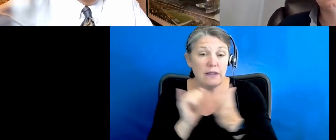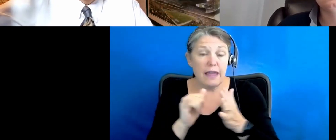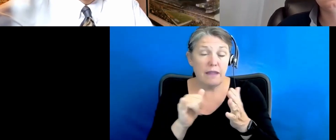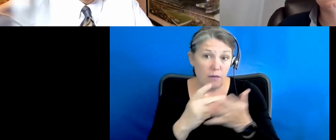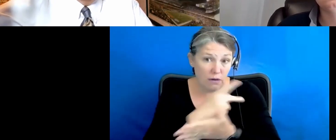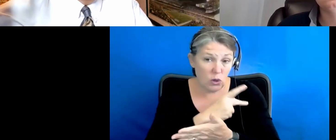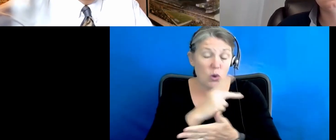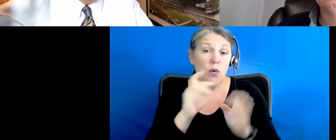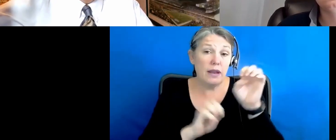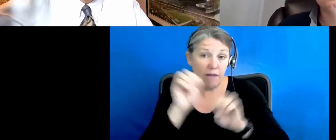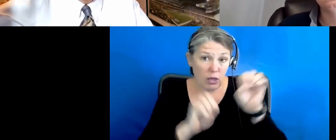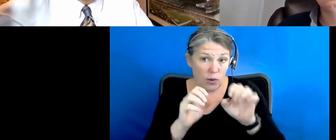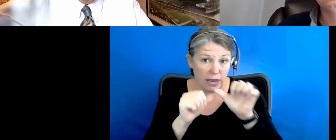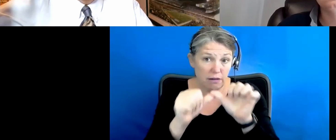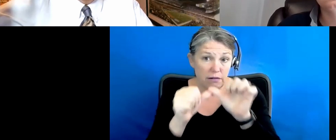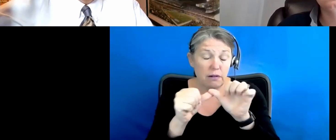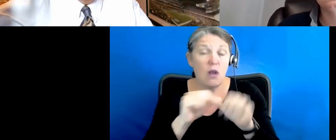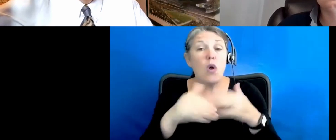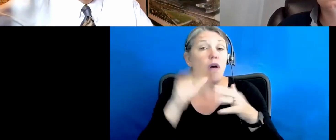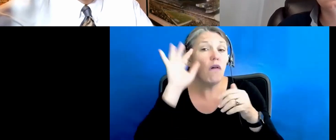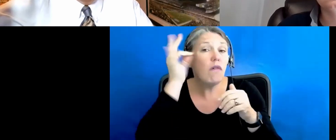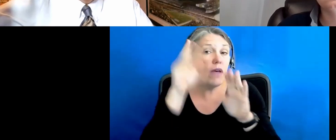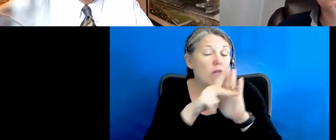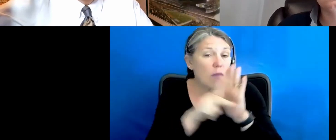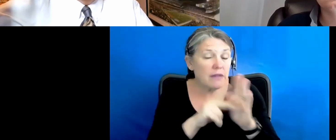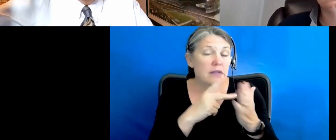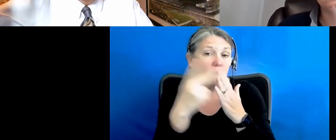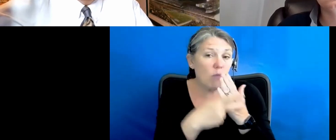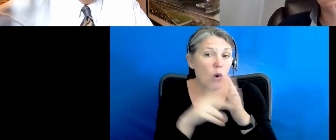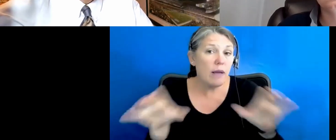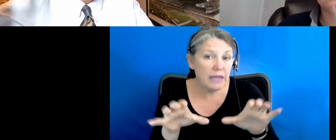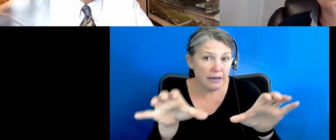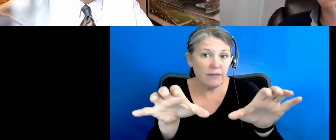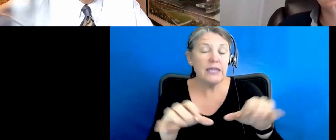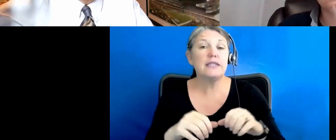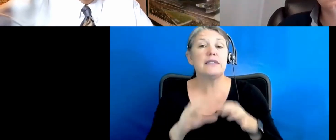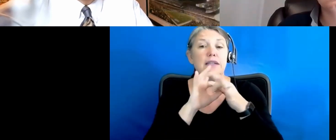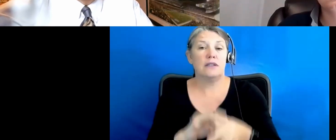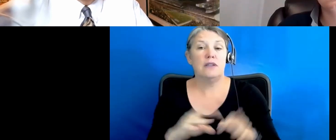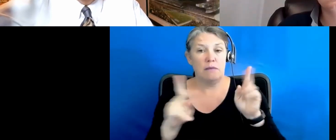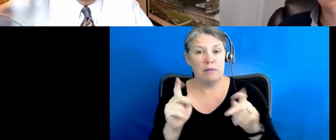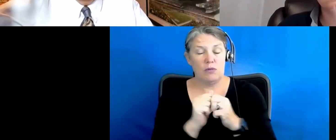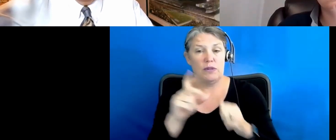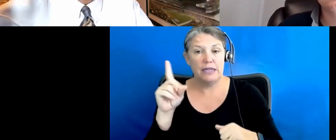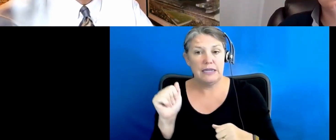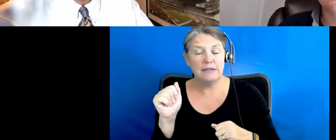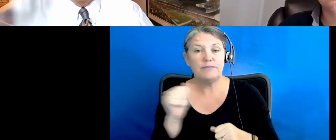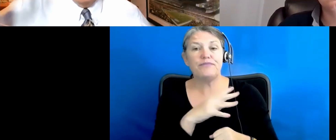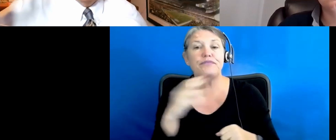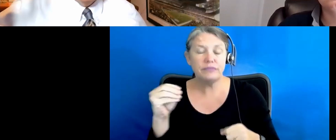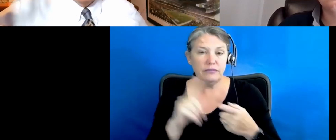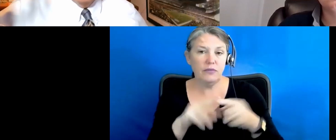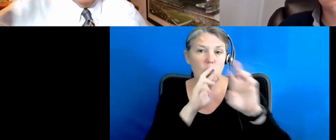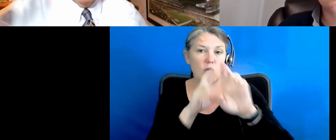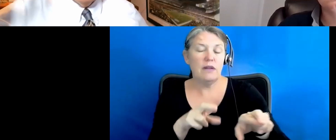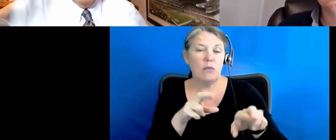continuing basis all federal policies, programs, and activities concerning people with disabilities, and to report on